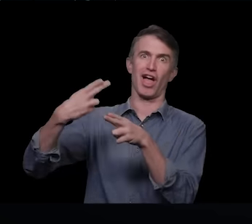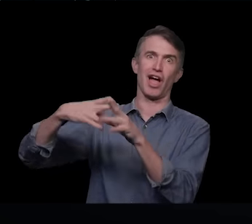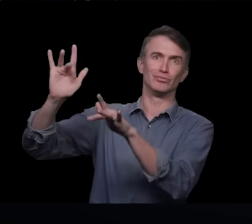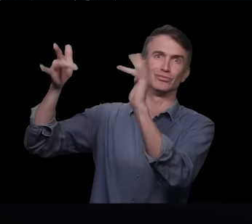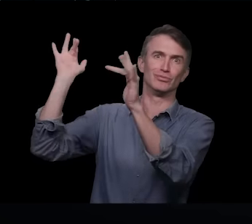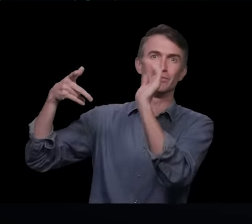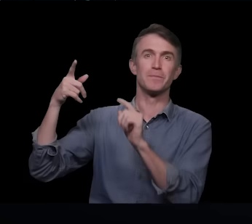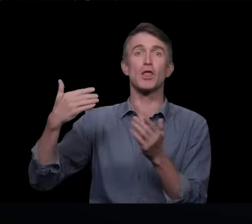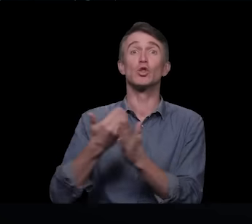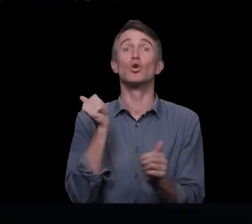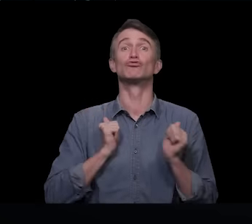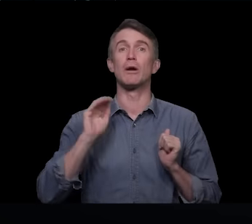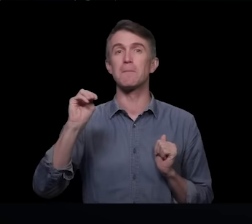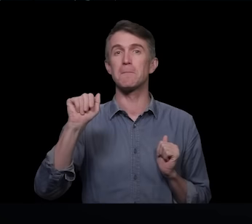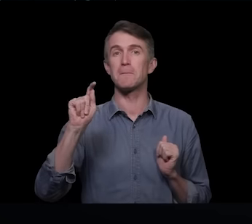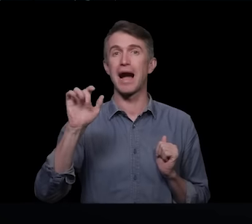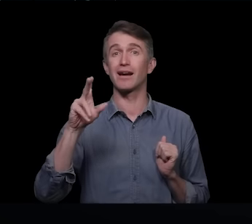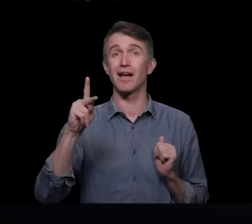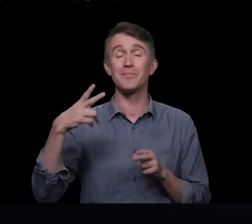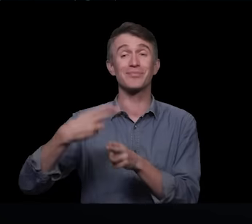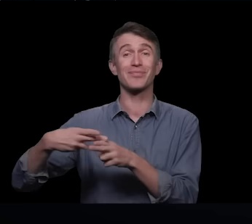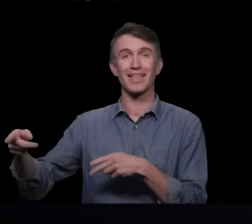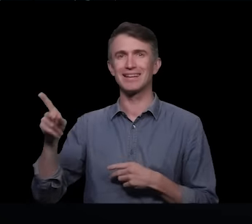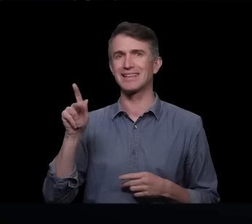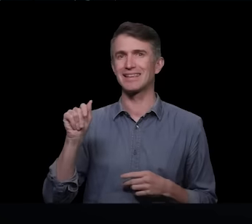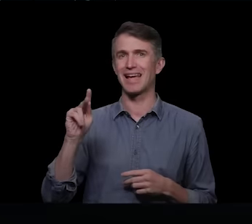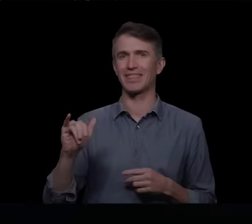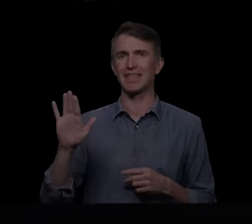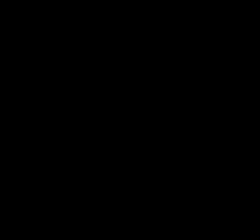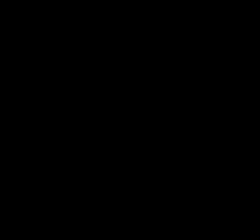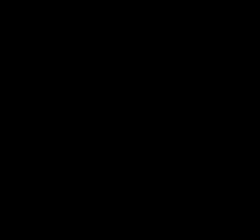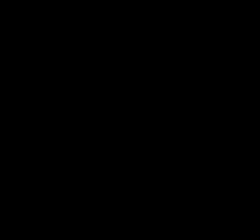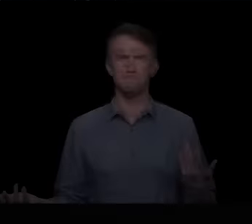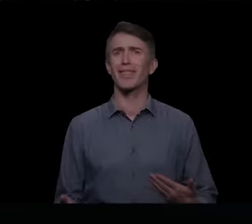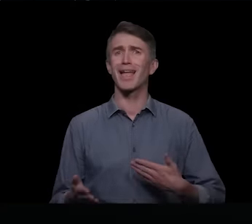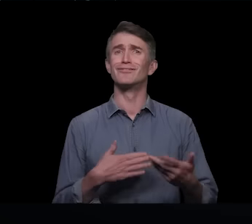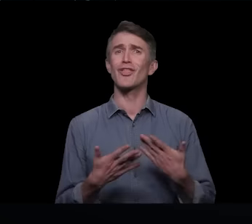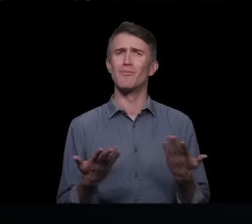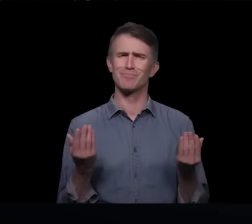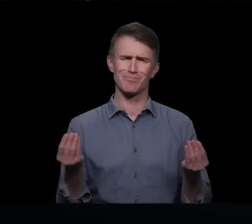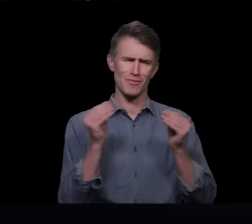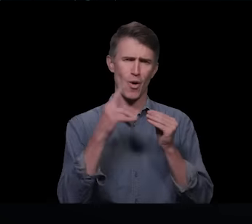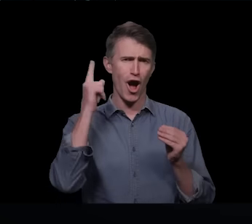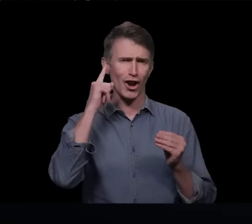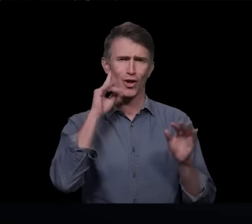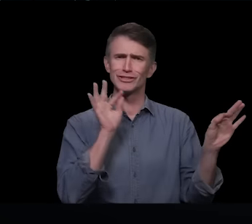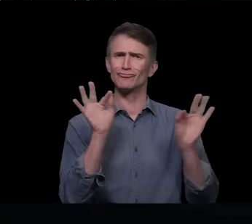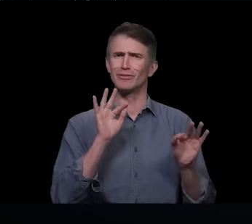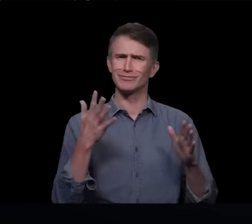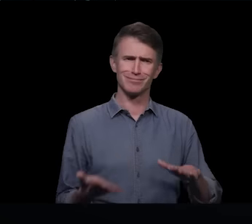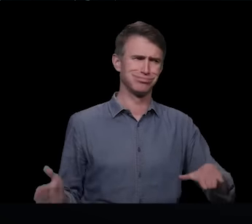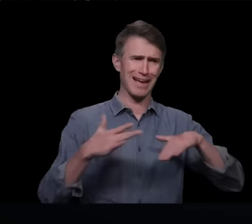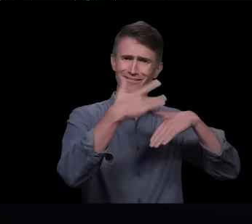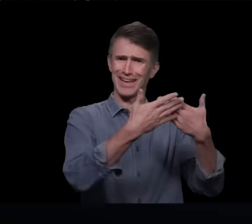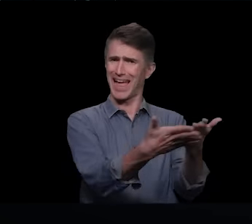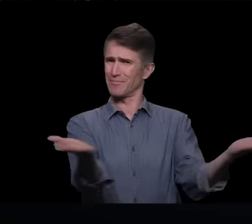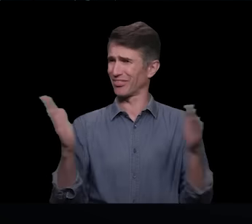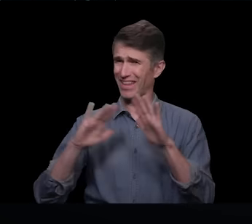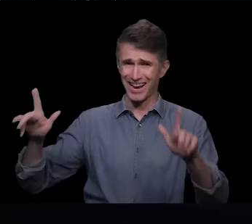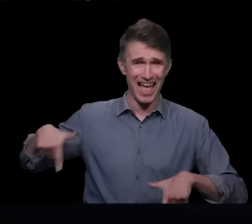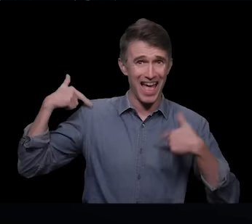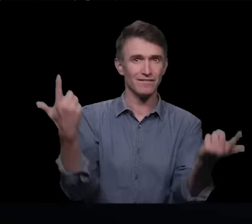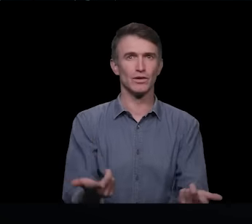CBS's highly buzzed about new drama Matlock, Kathy Bates. Gray-haired, dressed in black. Even though there is more audio description available now